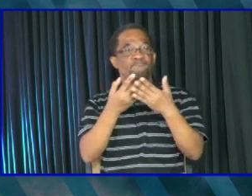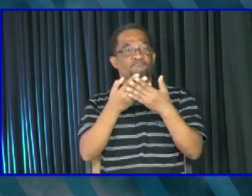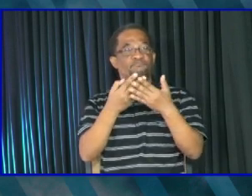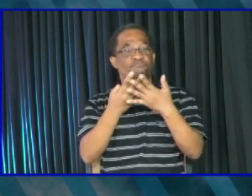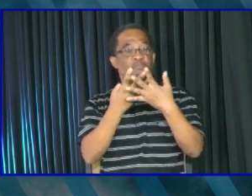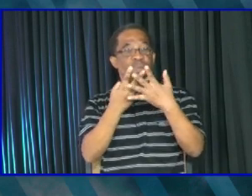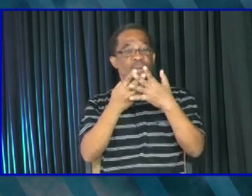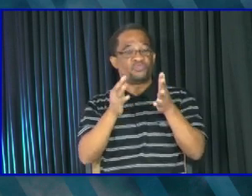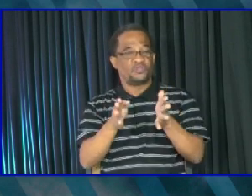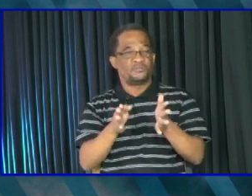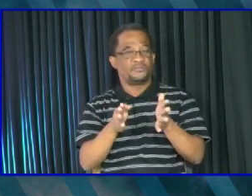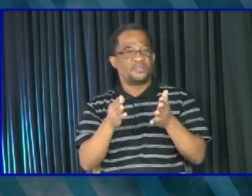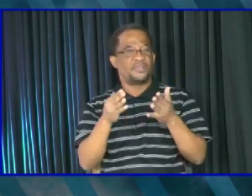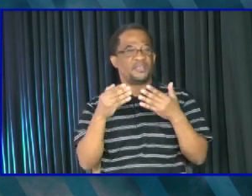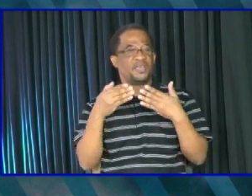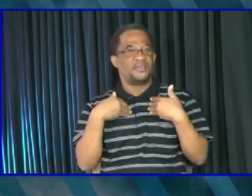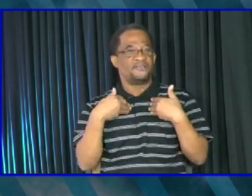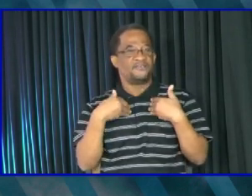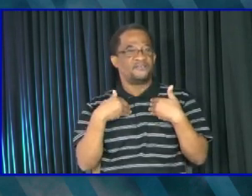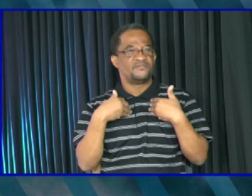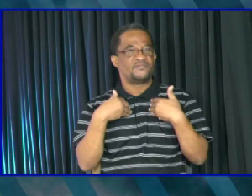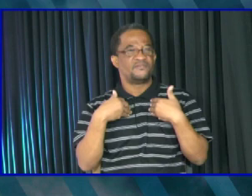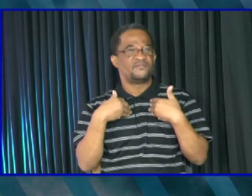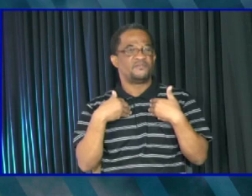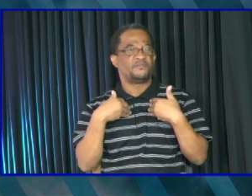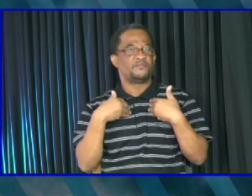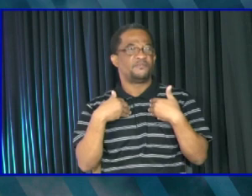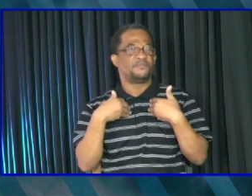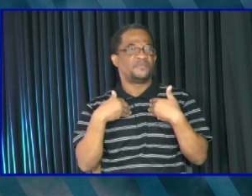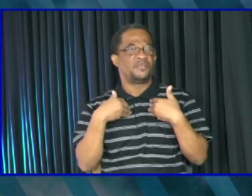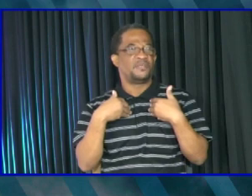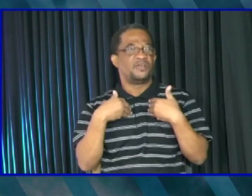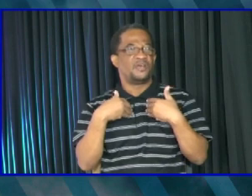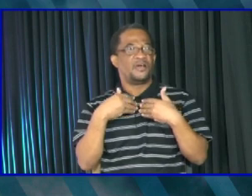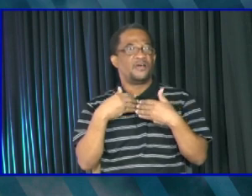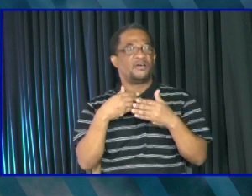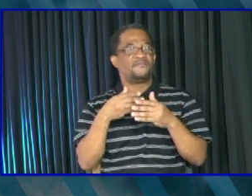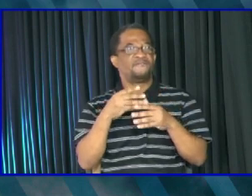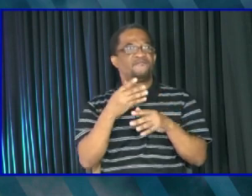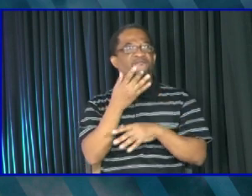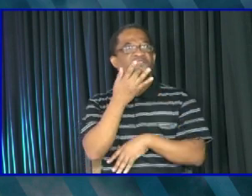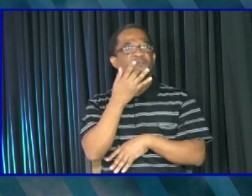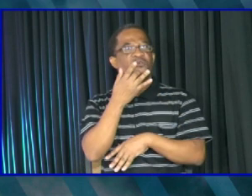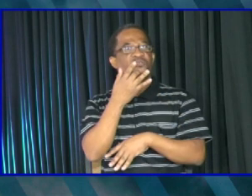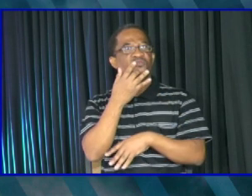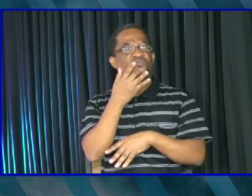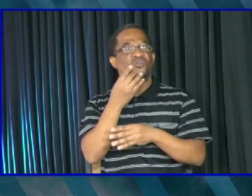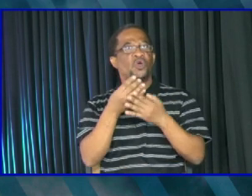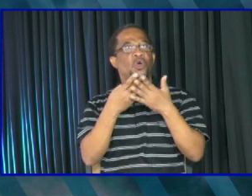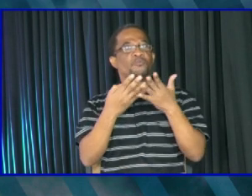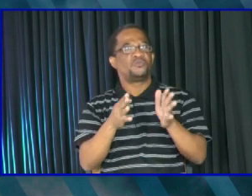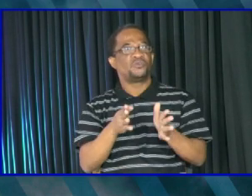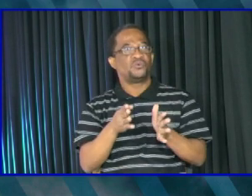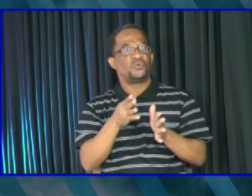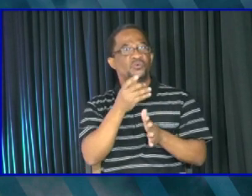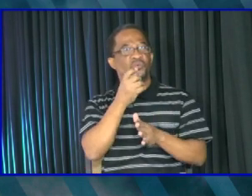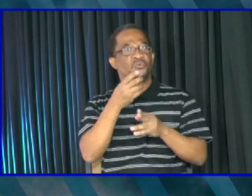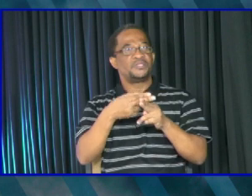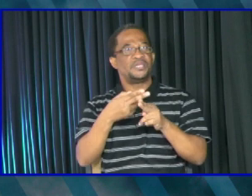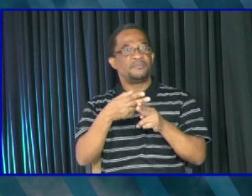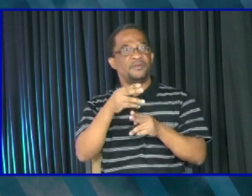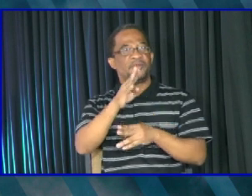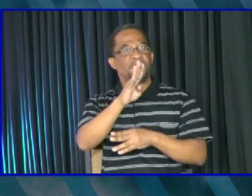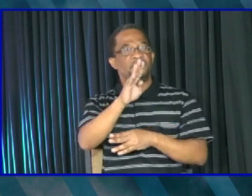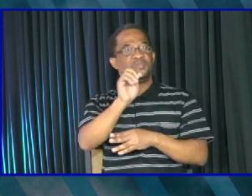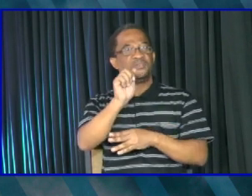And they had then a notable prisoner called Barabbas. Prisoners